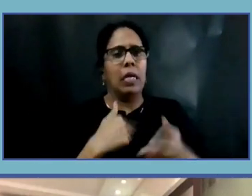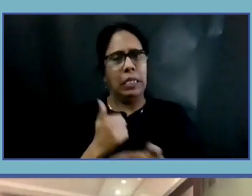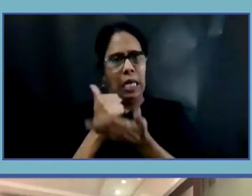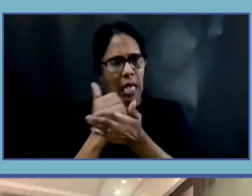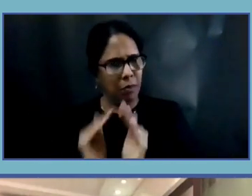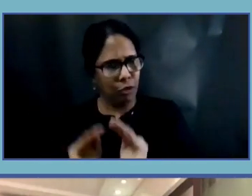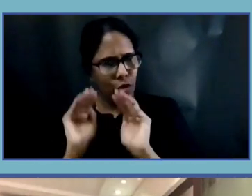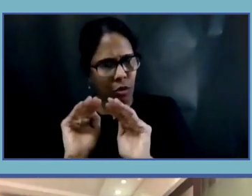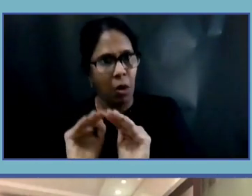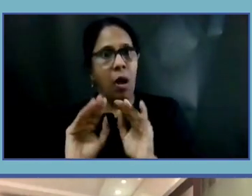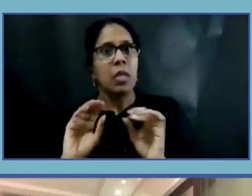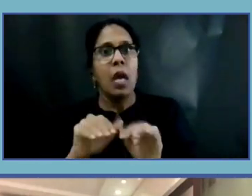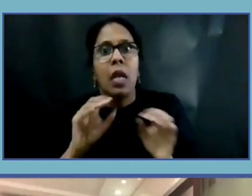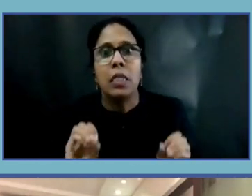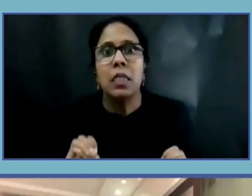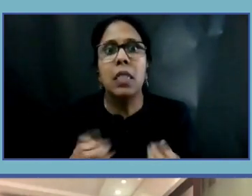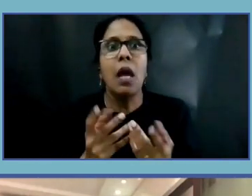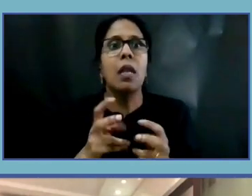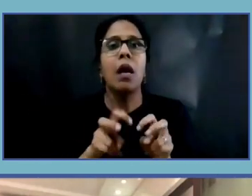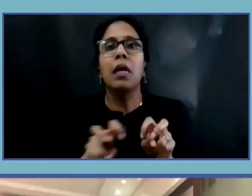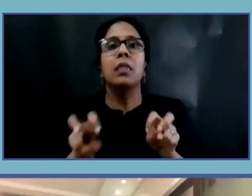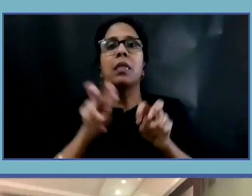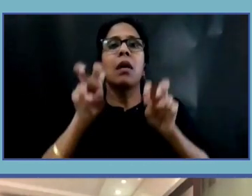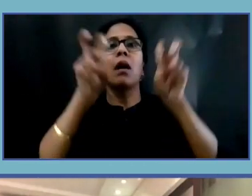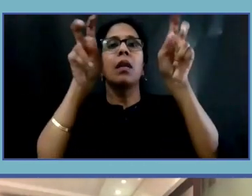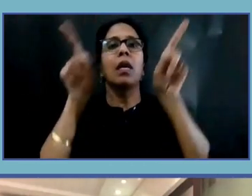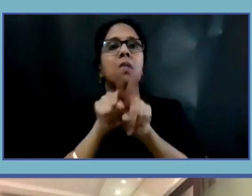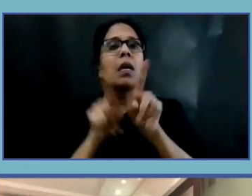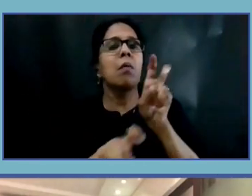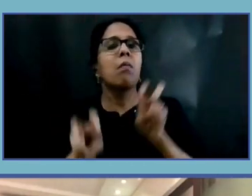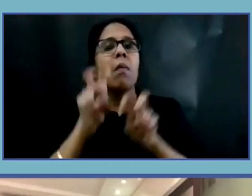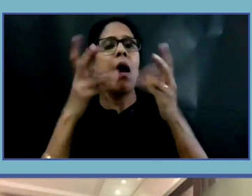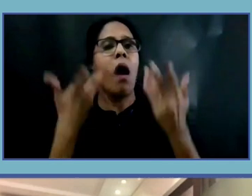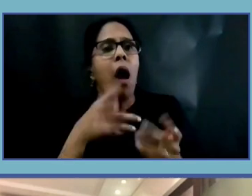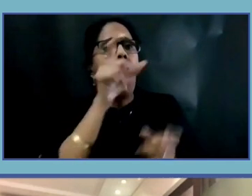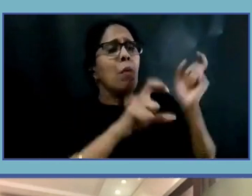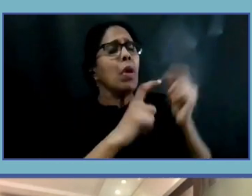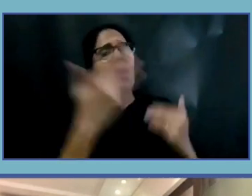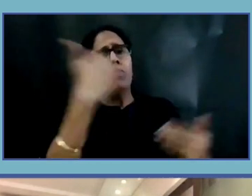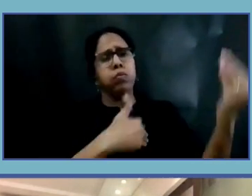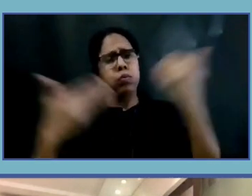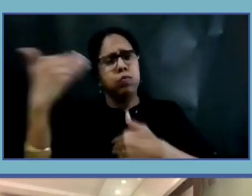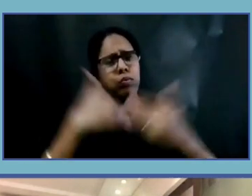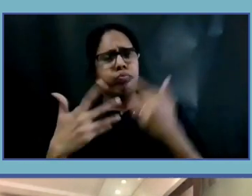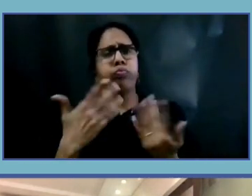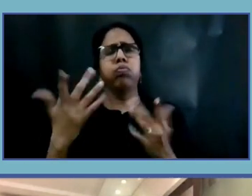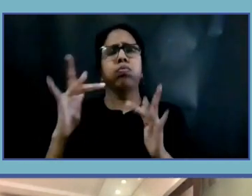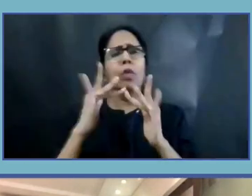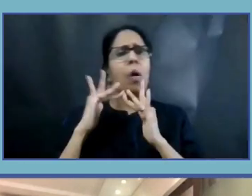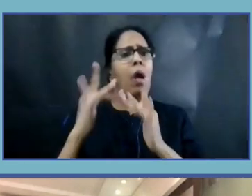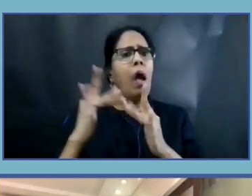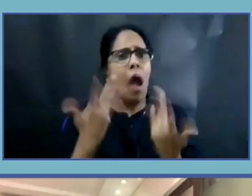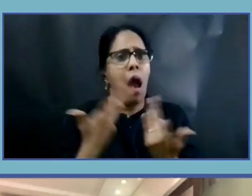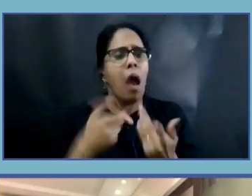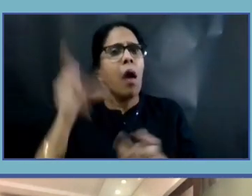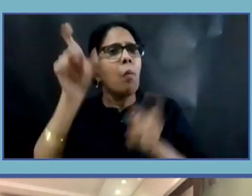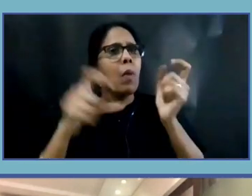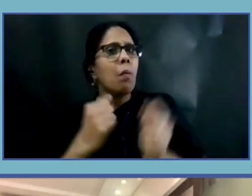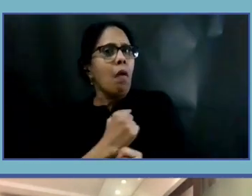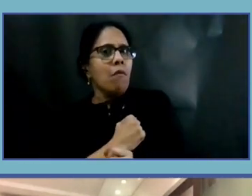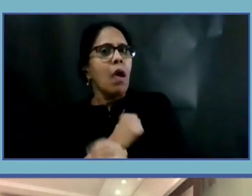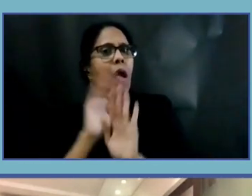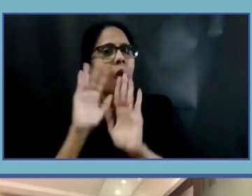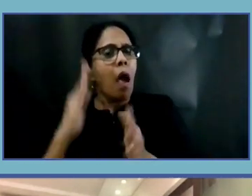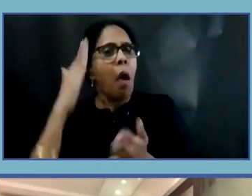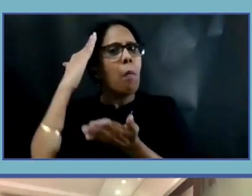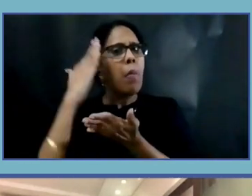a lot of people started approaching me and they had faith. They had a belief in me that, you know, Sonu will